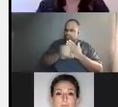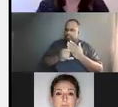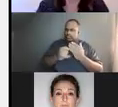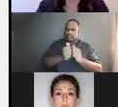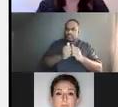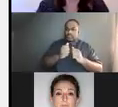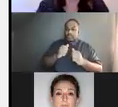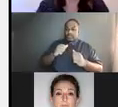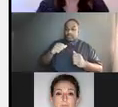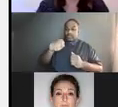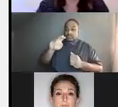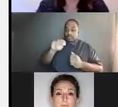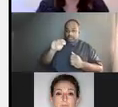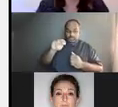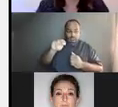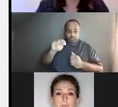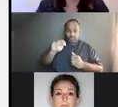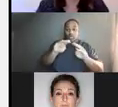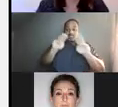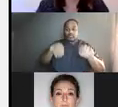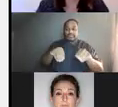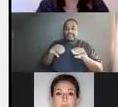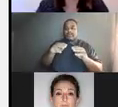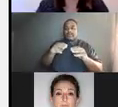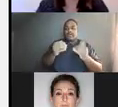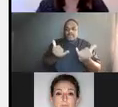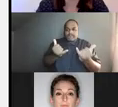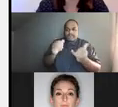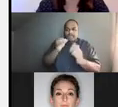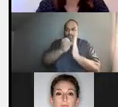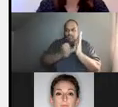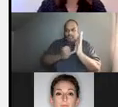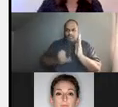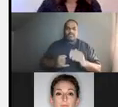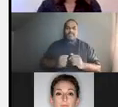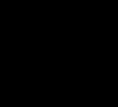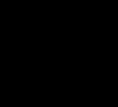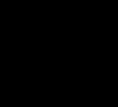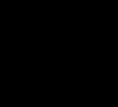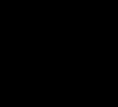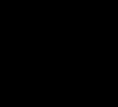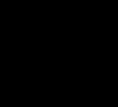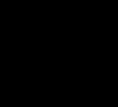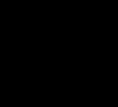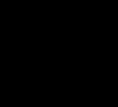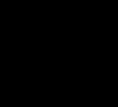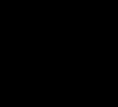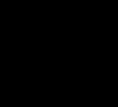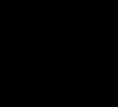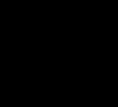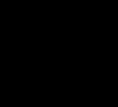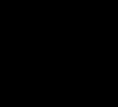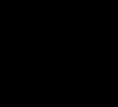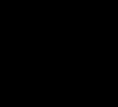museum of modern art, Garage, but I think I will tell about it a little bit later. So I want also